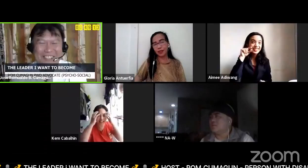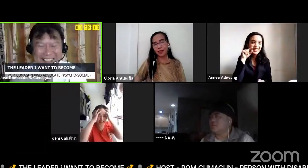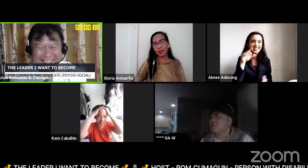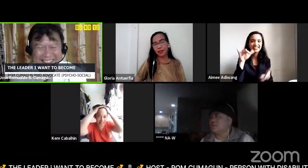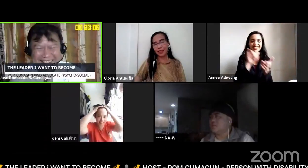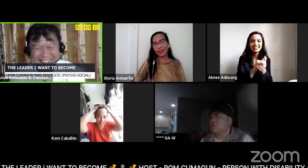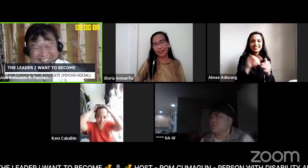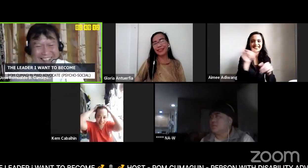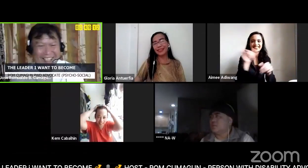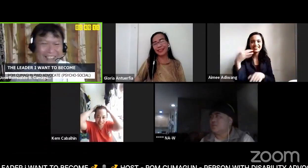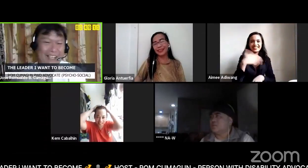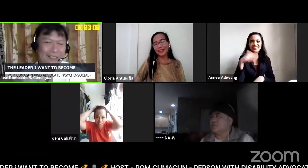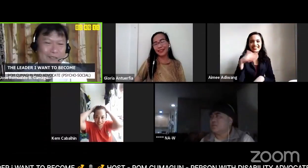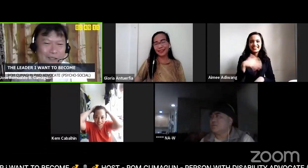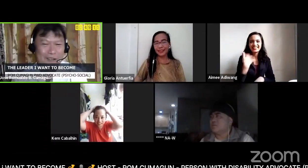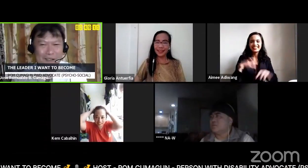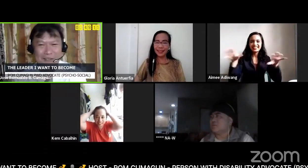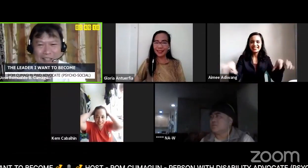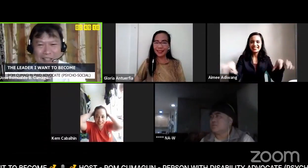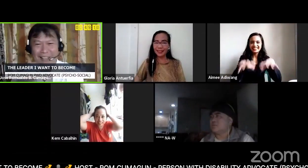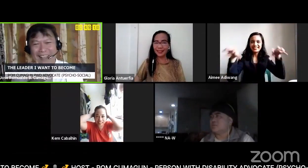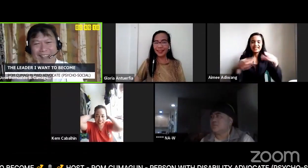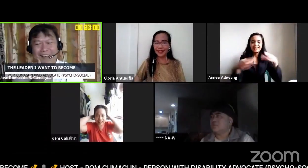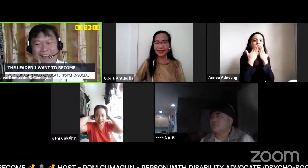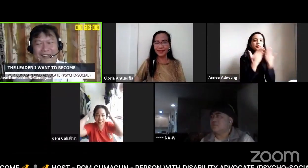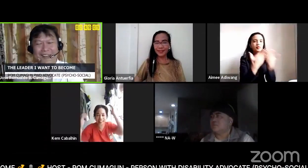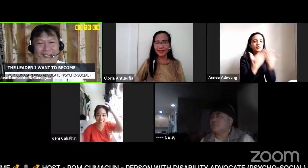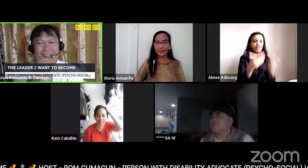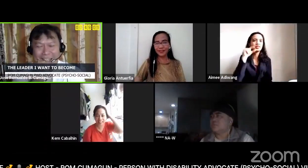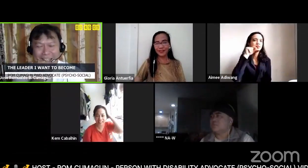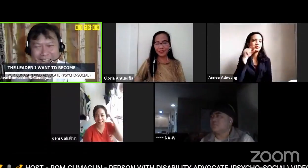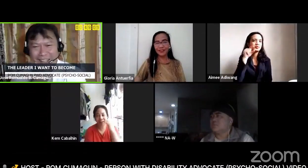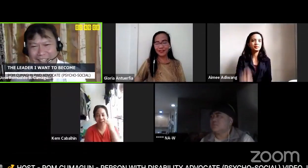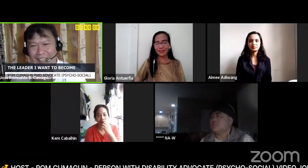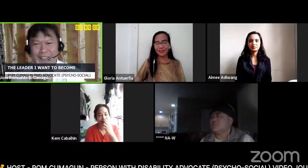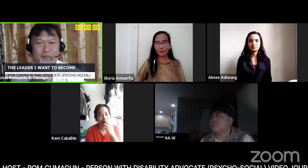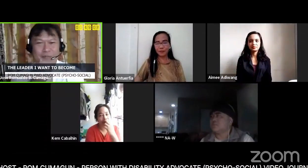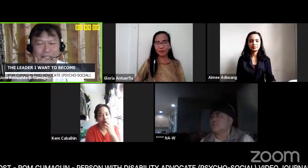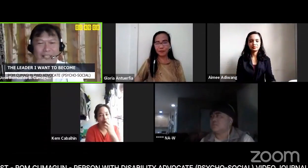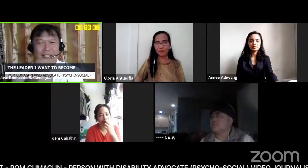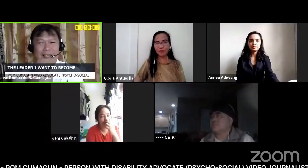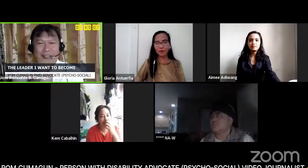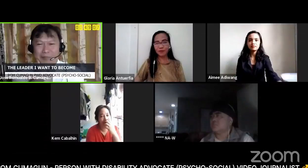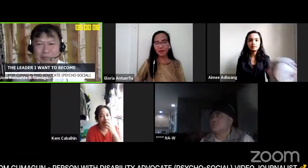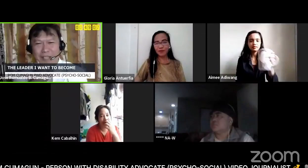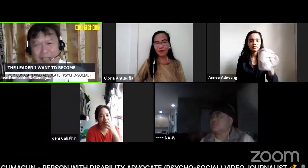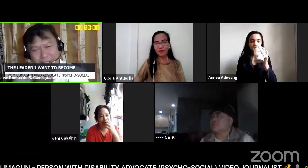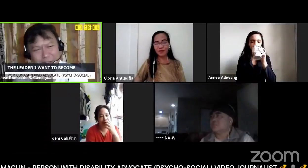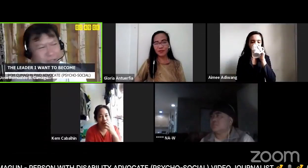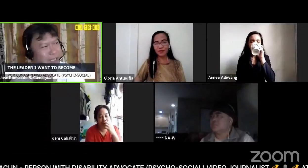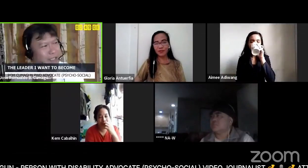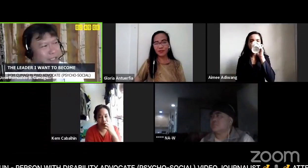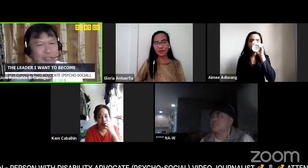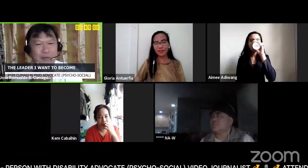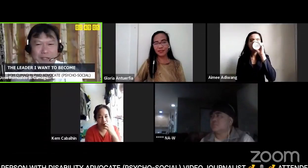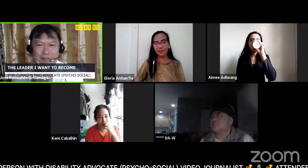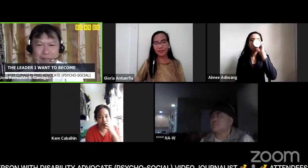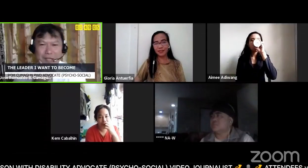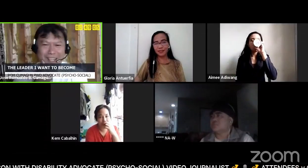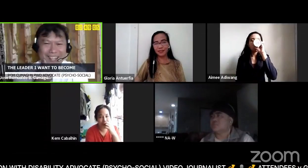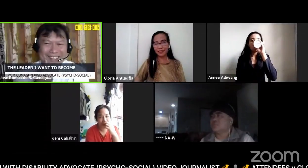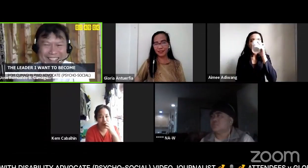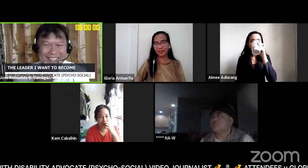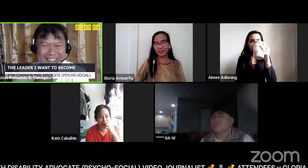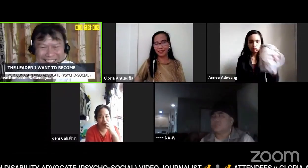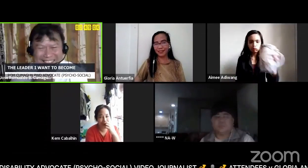legwork. Thank you, Glo. Yes, yes, Uh, uh, uh, sp- uh, ano ko, that's one